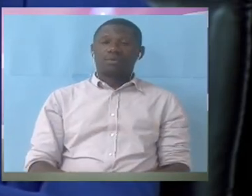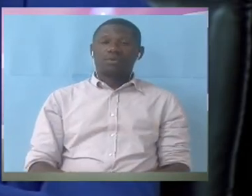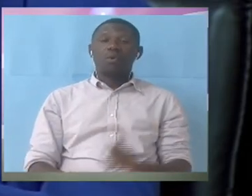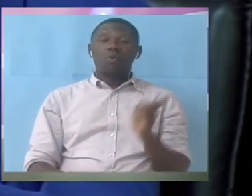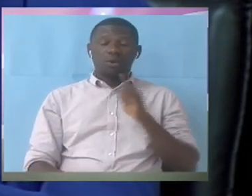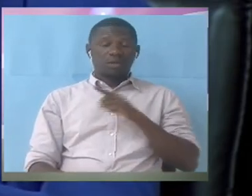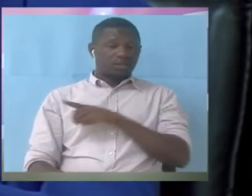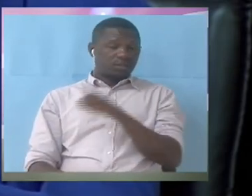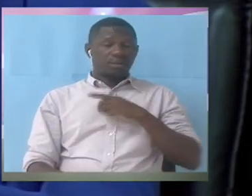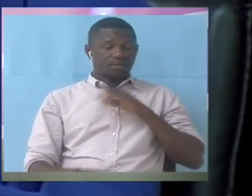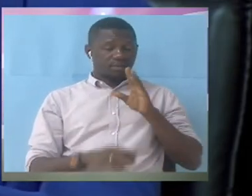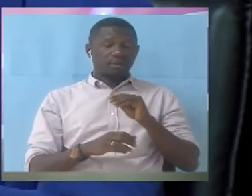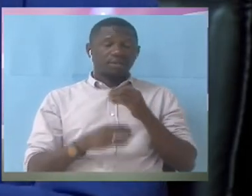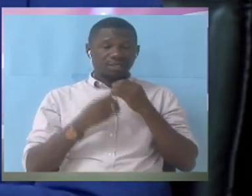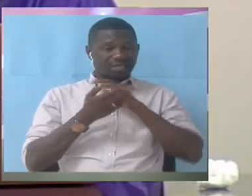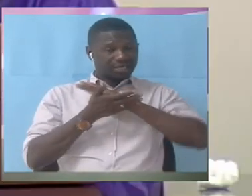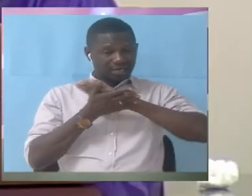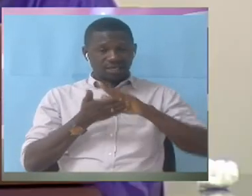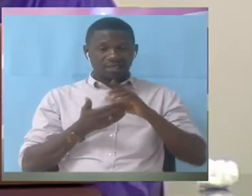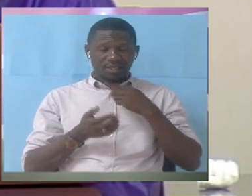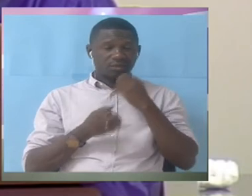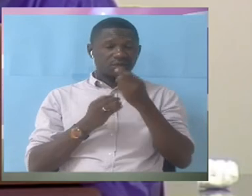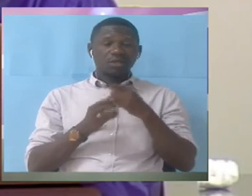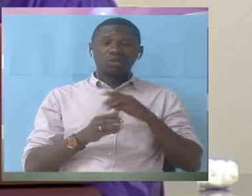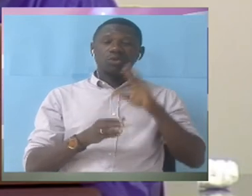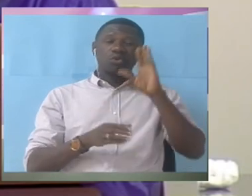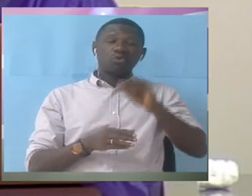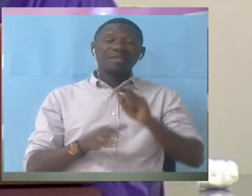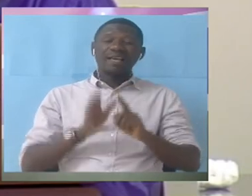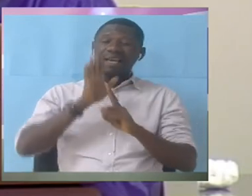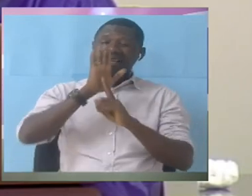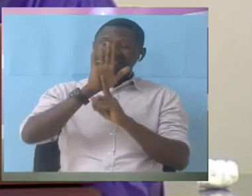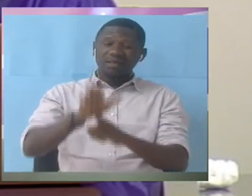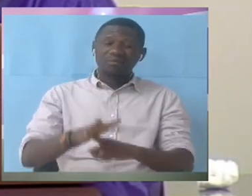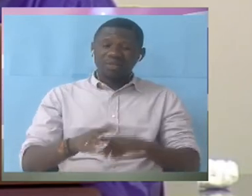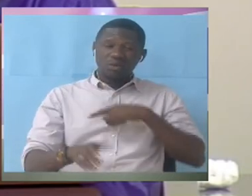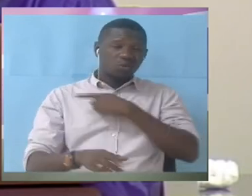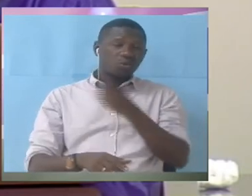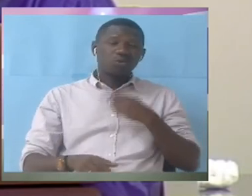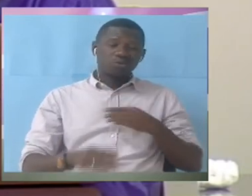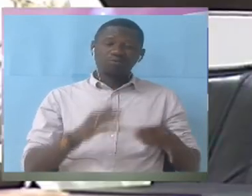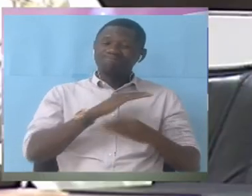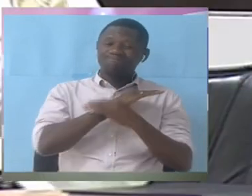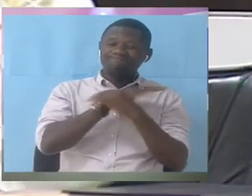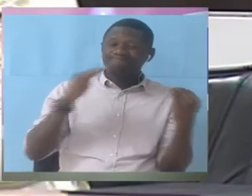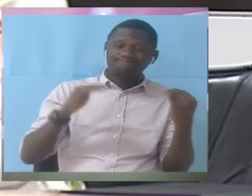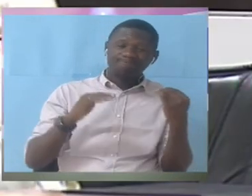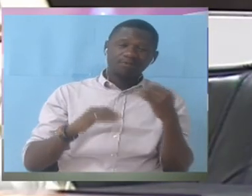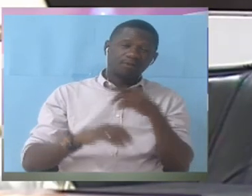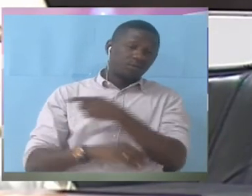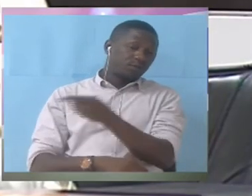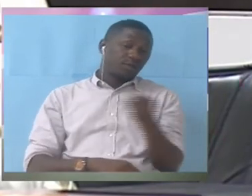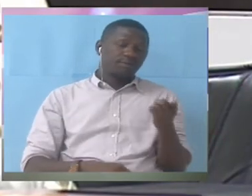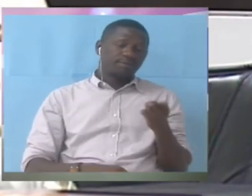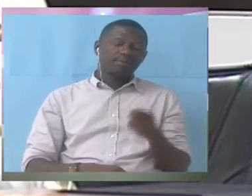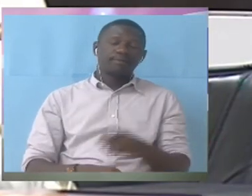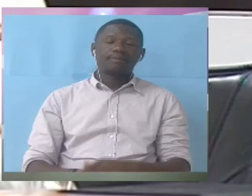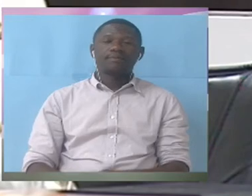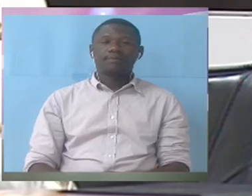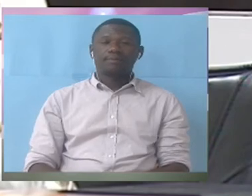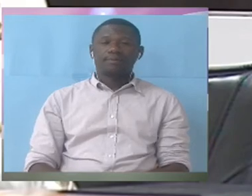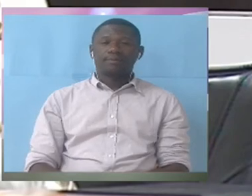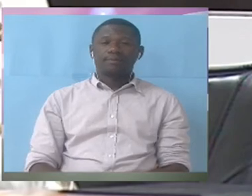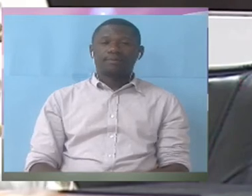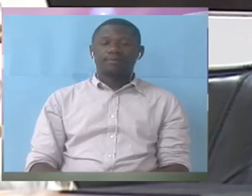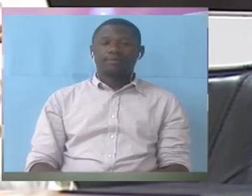were going to set an example on these three. They were going to execute them. Mom lañ leral ci ñun dal moy dinañ leen def